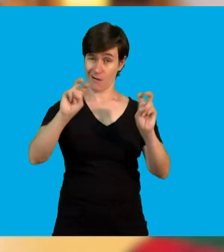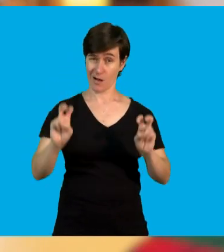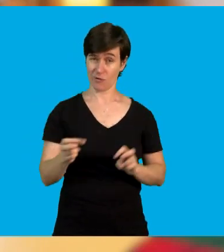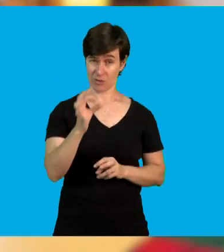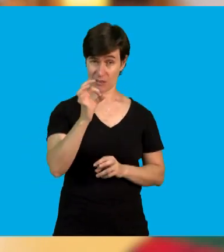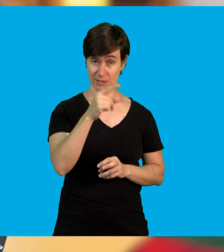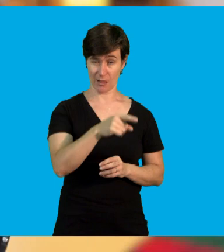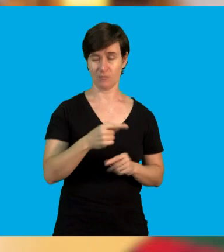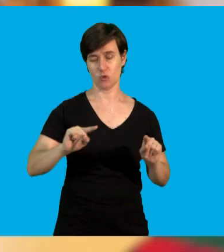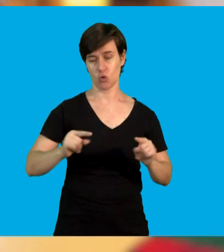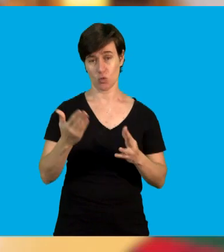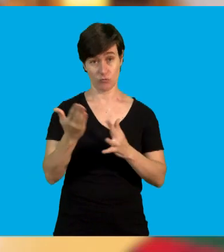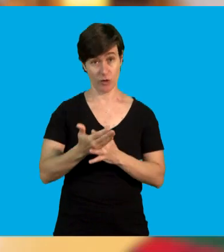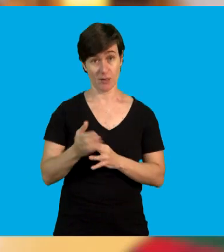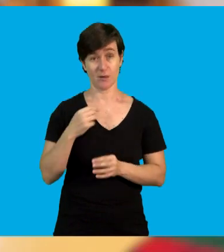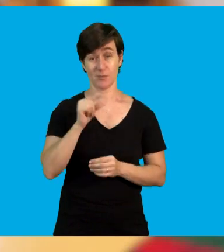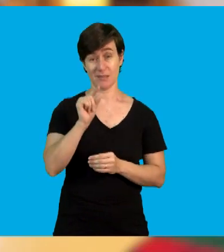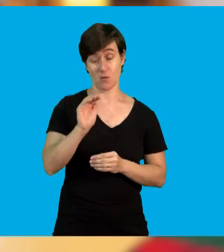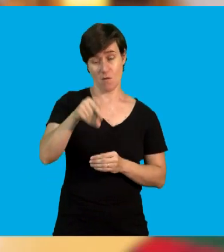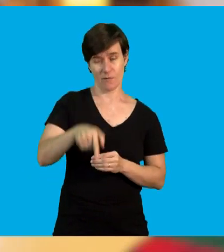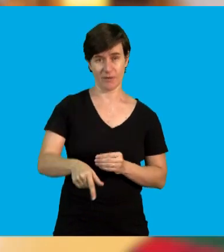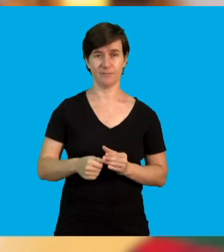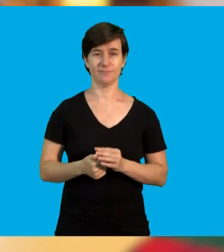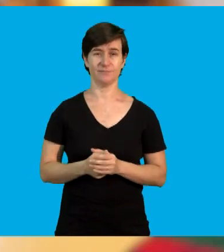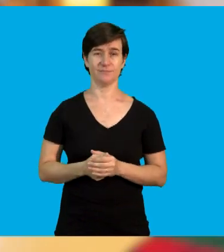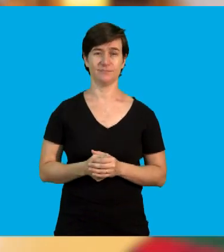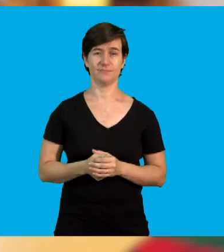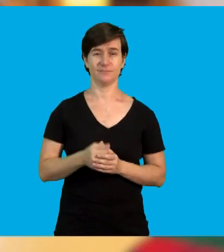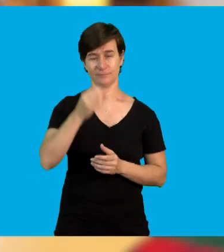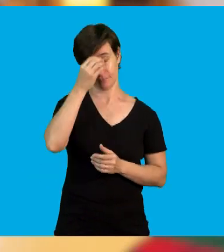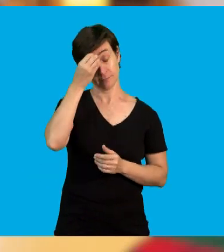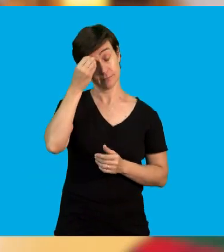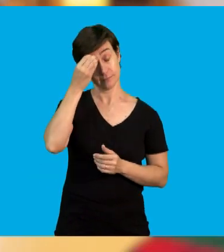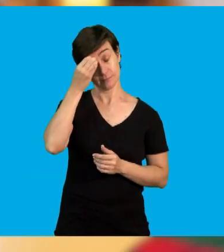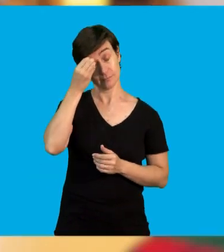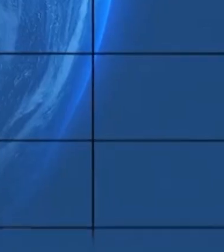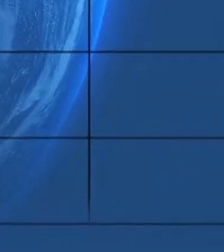referring to the electrical cells, we are going to quickly go for a short break, and I will see you just after this.